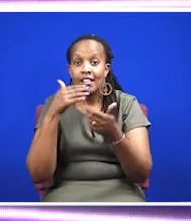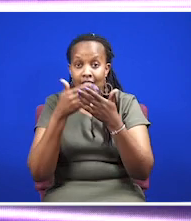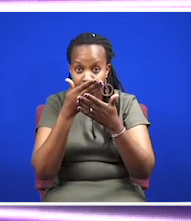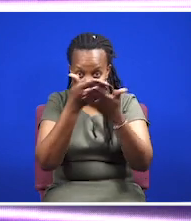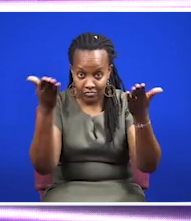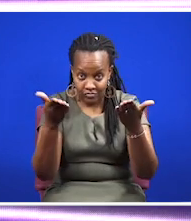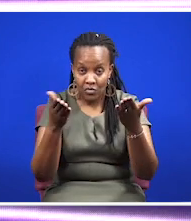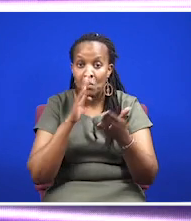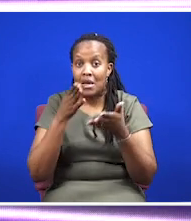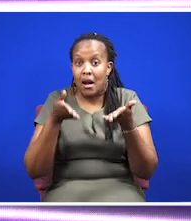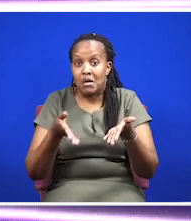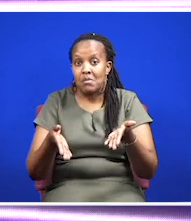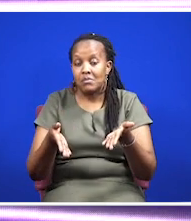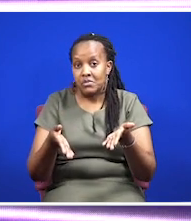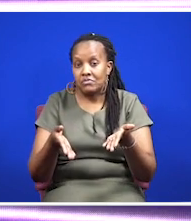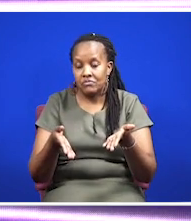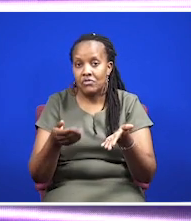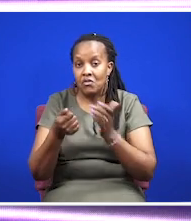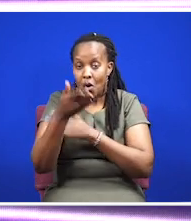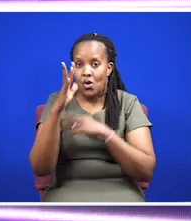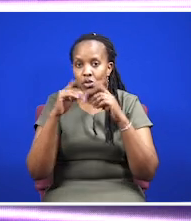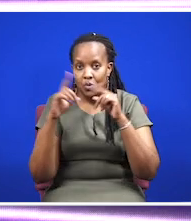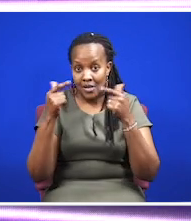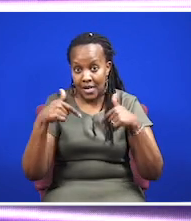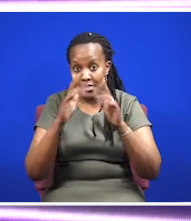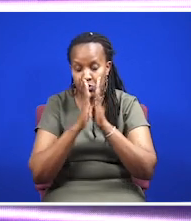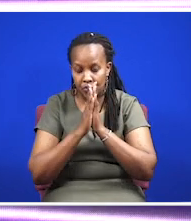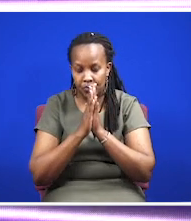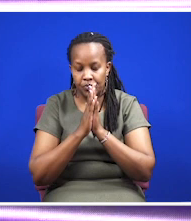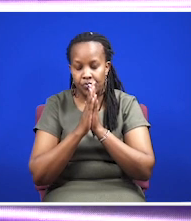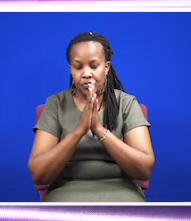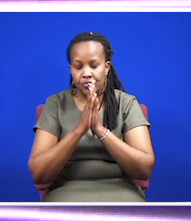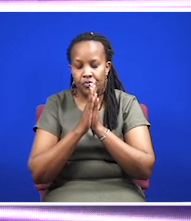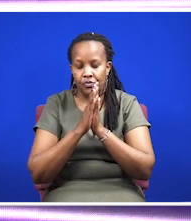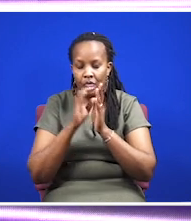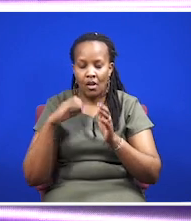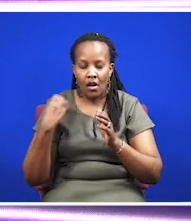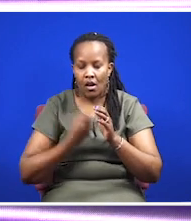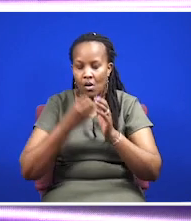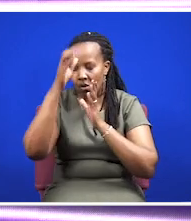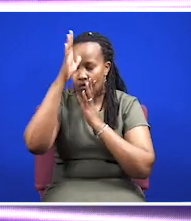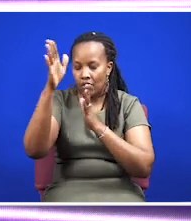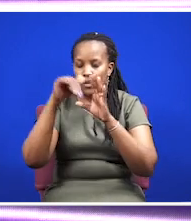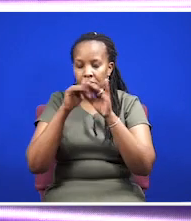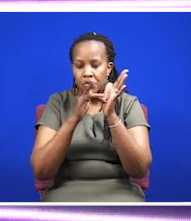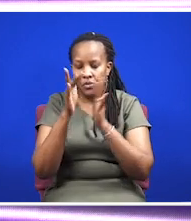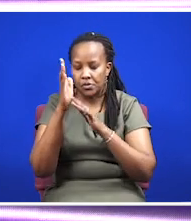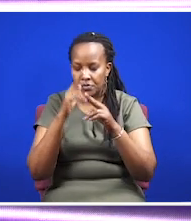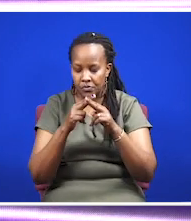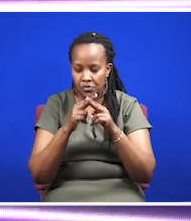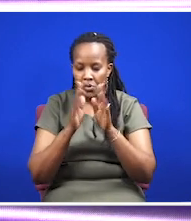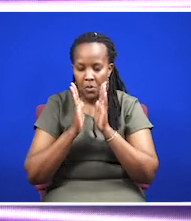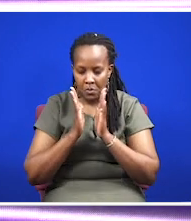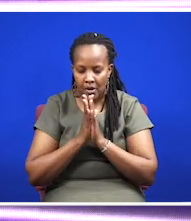listener, for being here for God's word. Let us pray. Our Father, in the name of Jesus, we pray that it